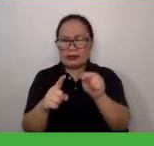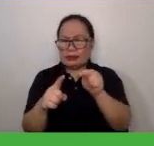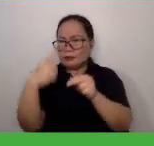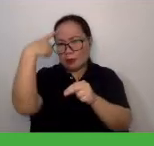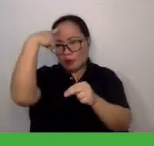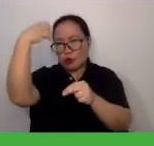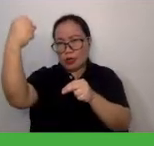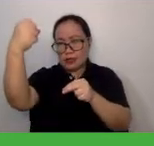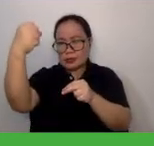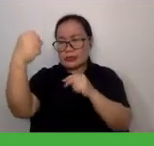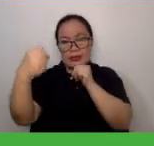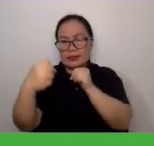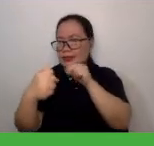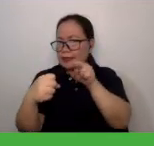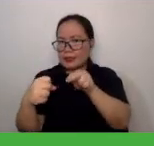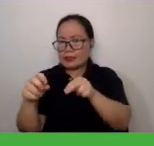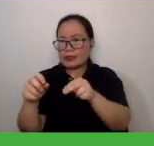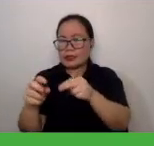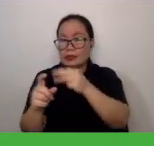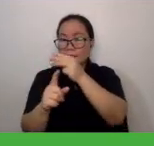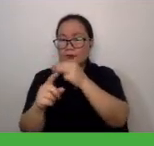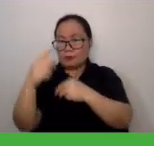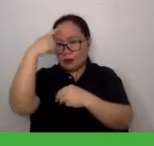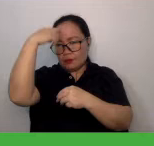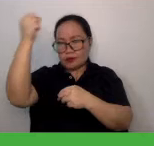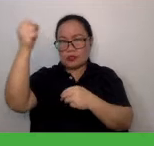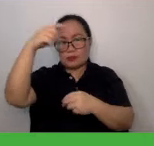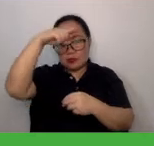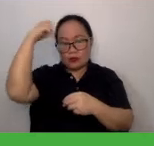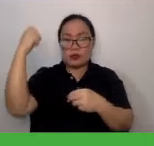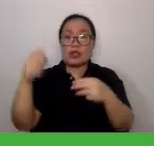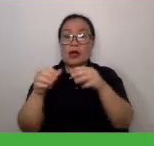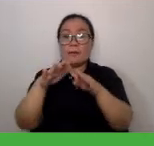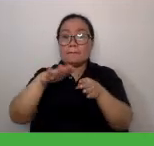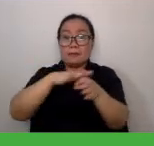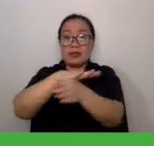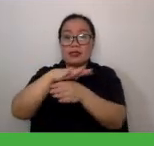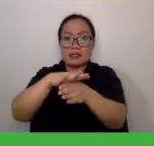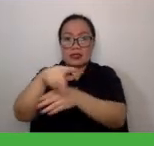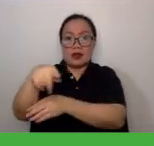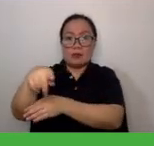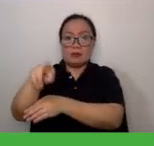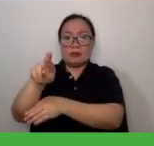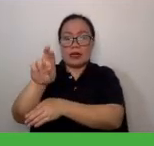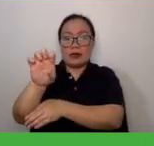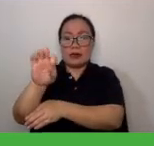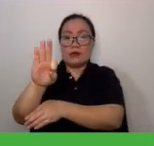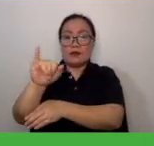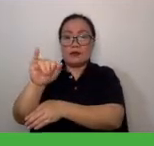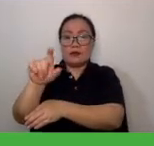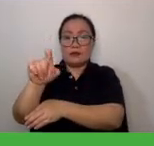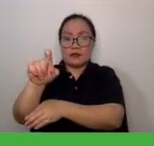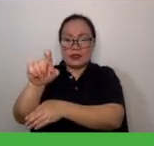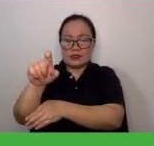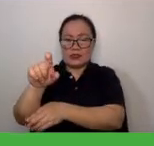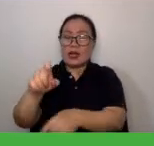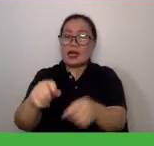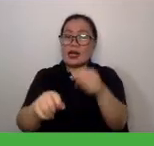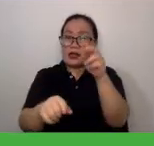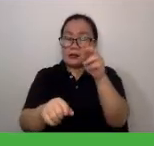kailangan mag-memorize kasi based doon sa kanilang prefixes, mas madali mo siyang masusundan,